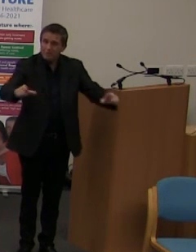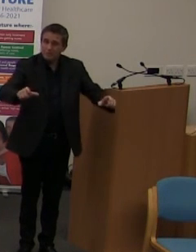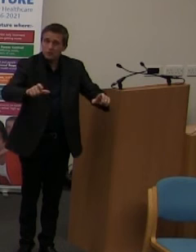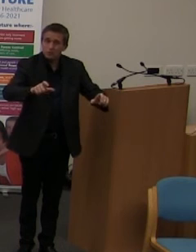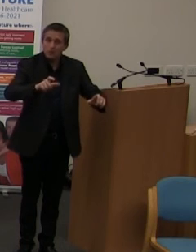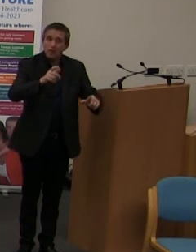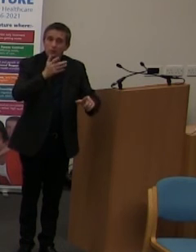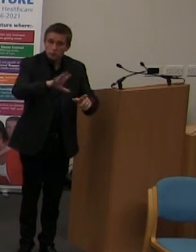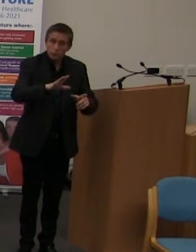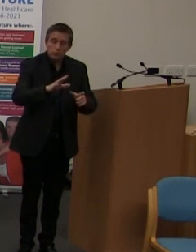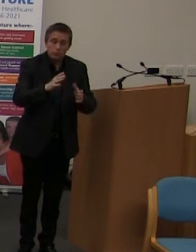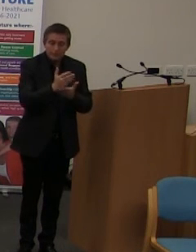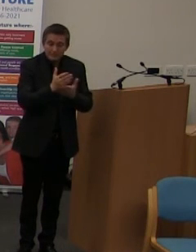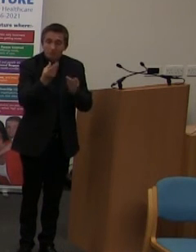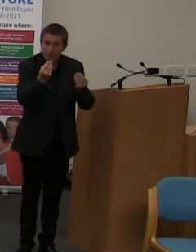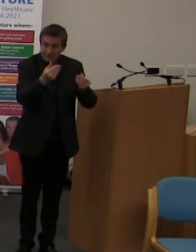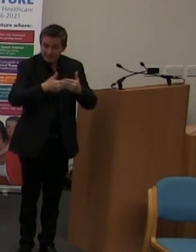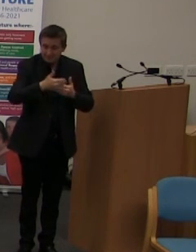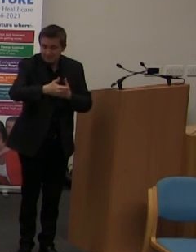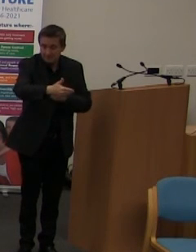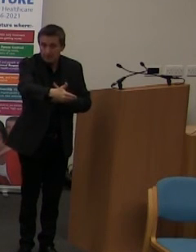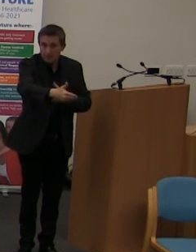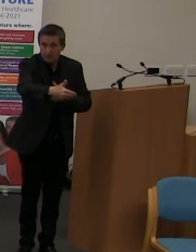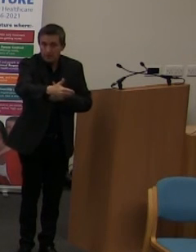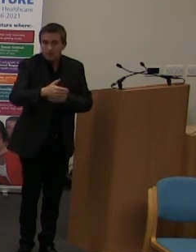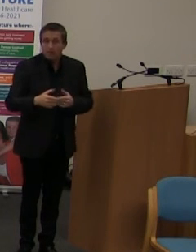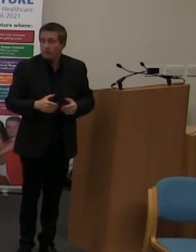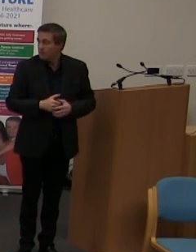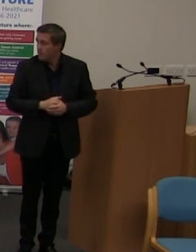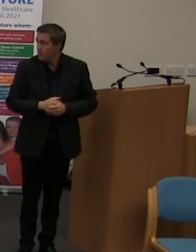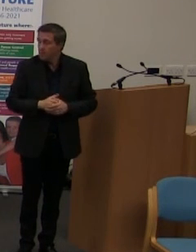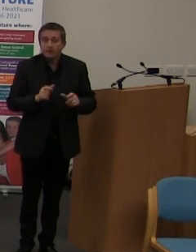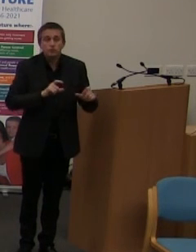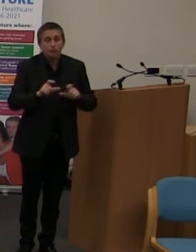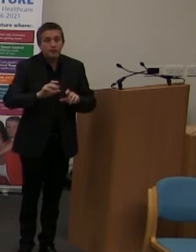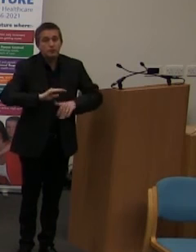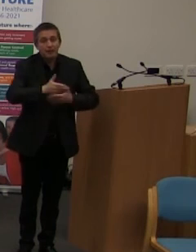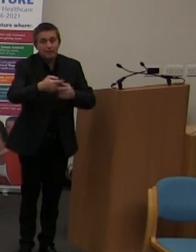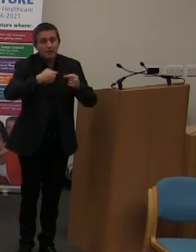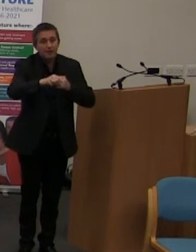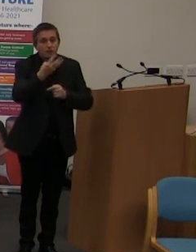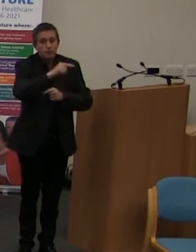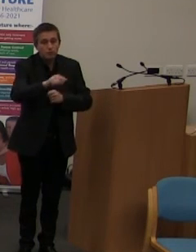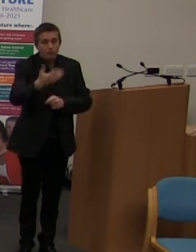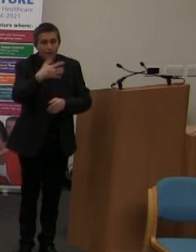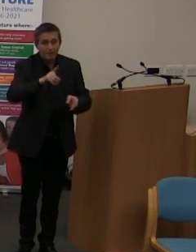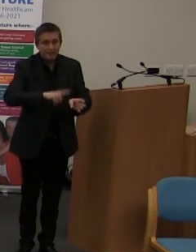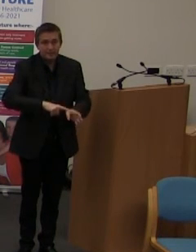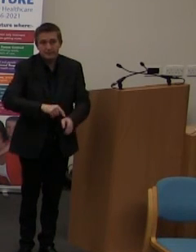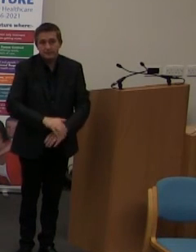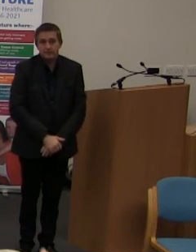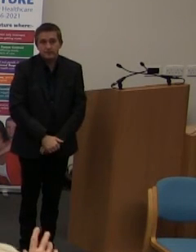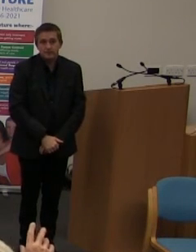isn't just about delivering in this year, but getting sustainable services that can deliver over the next 3 to 5 years as well.